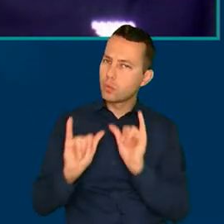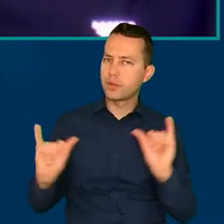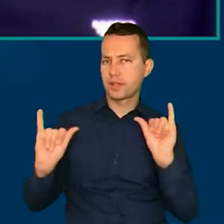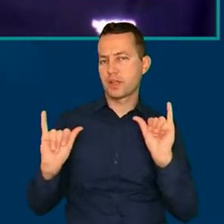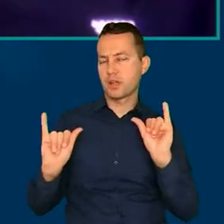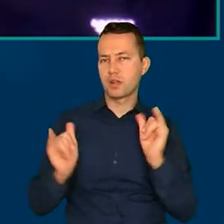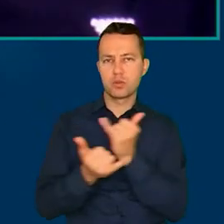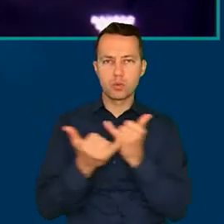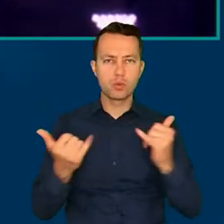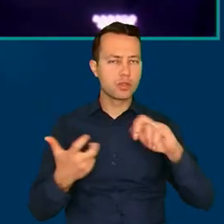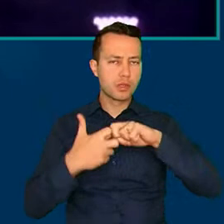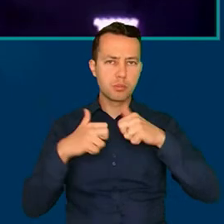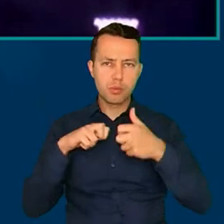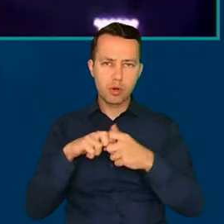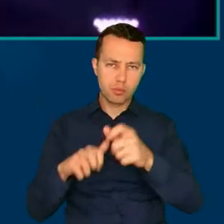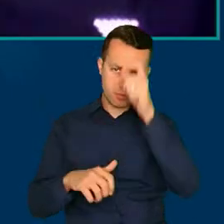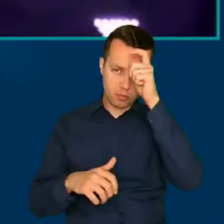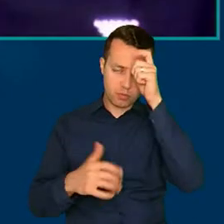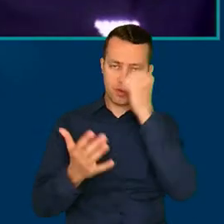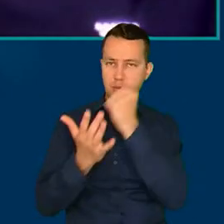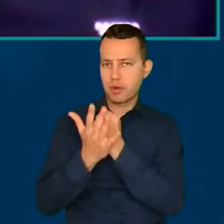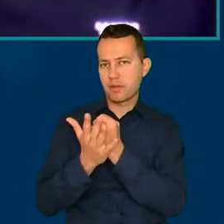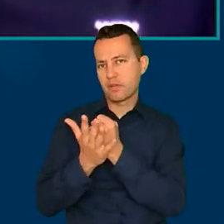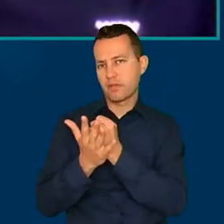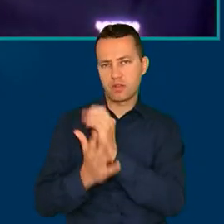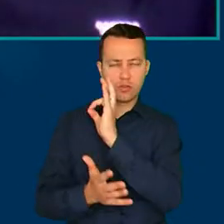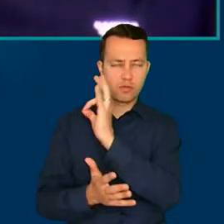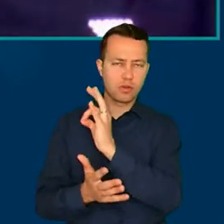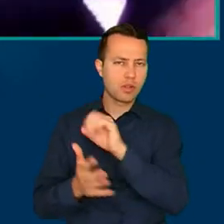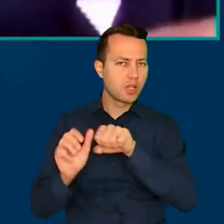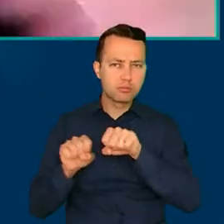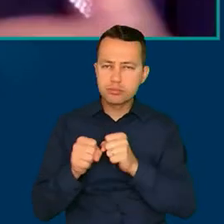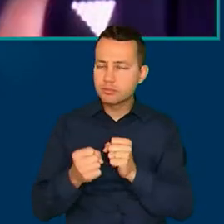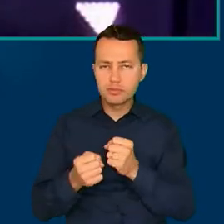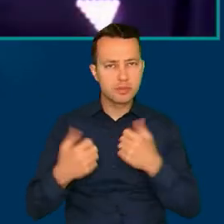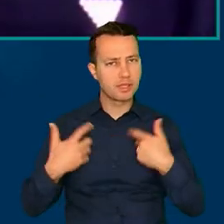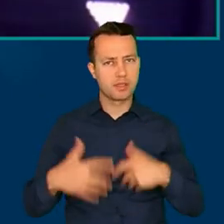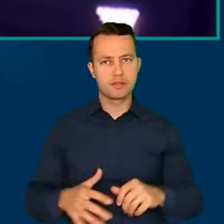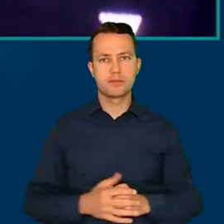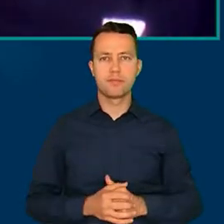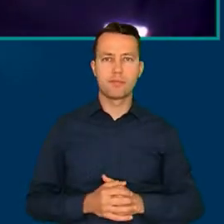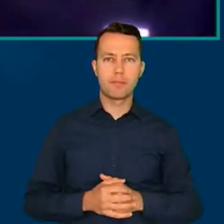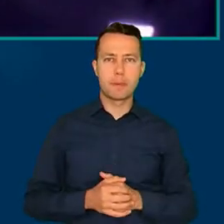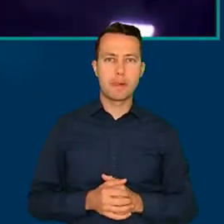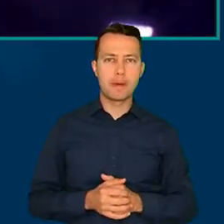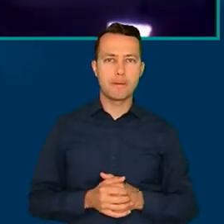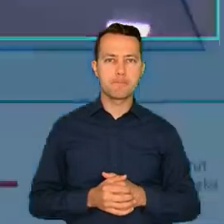Avoiding costs by the company is actually the last